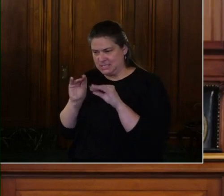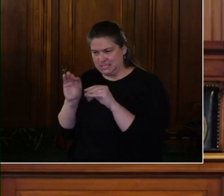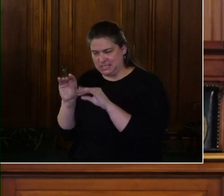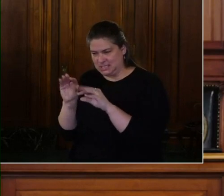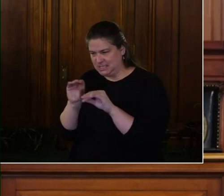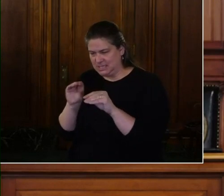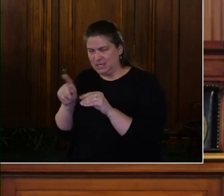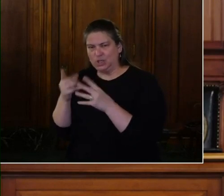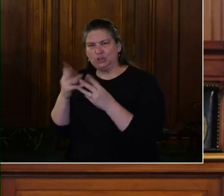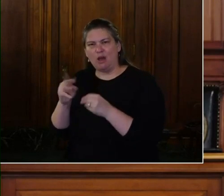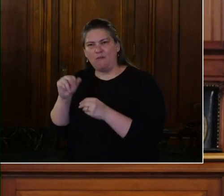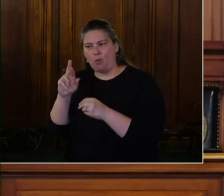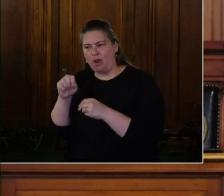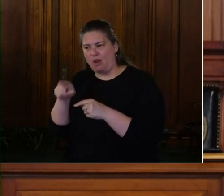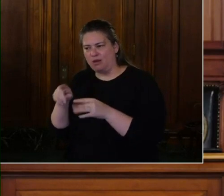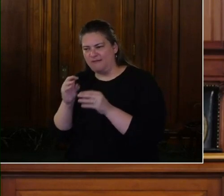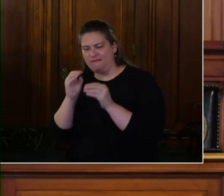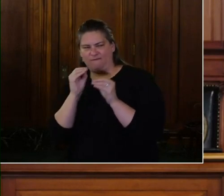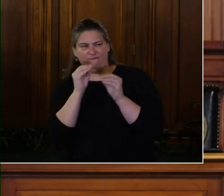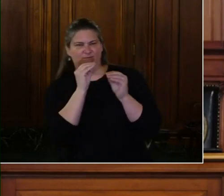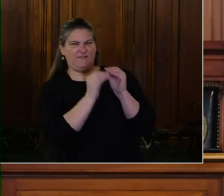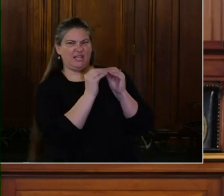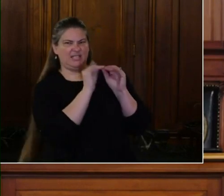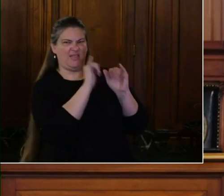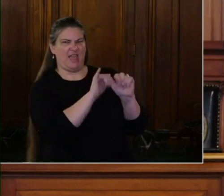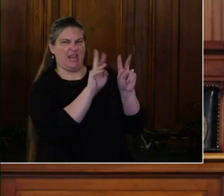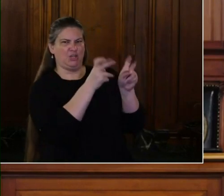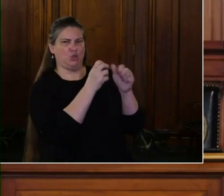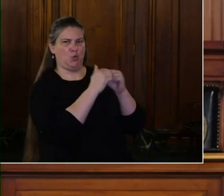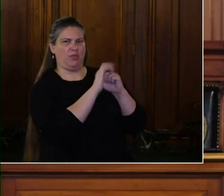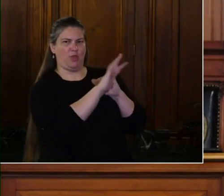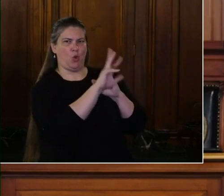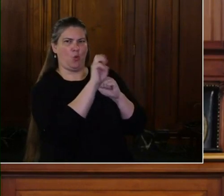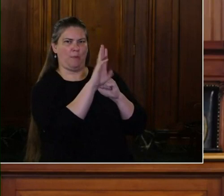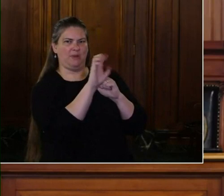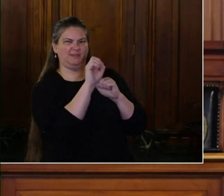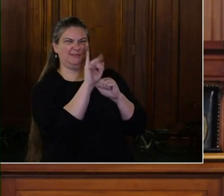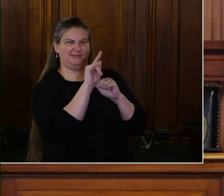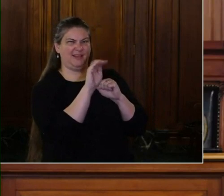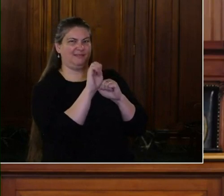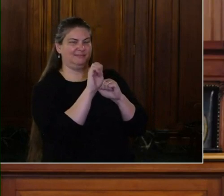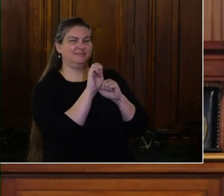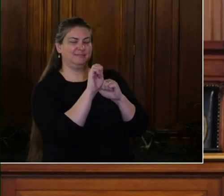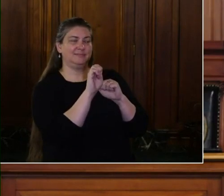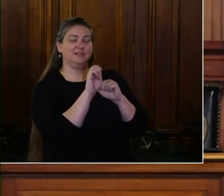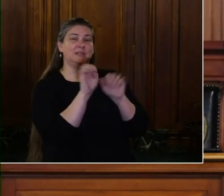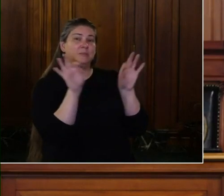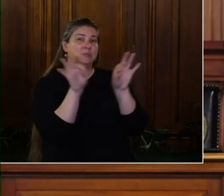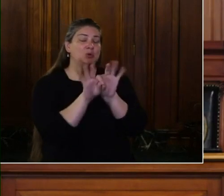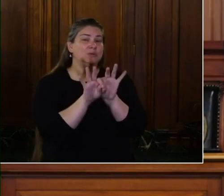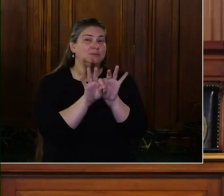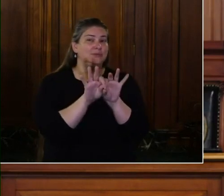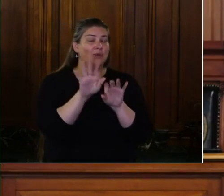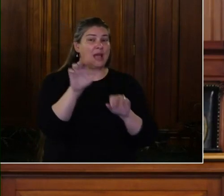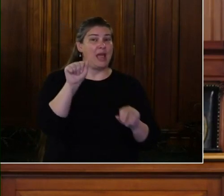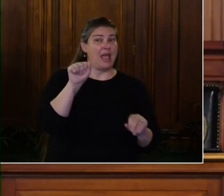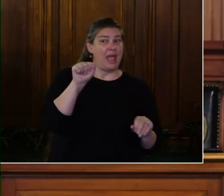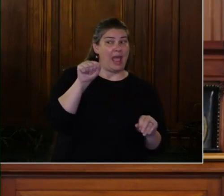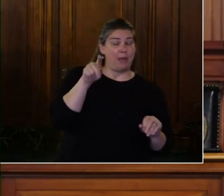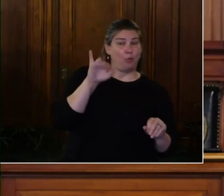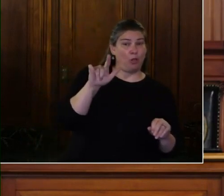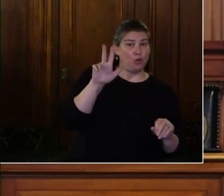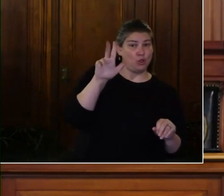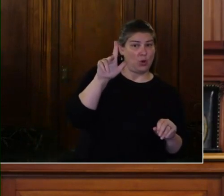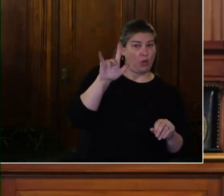to resolve the issue. It's important to note that April 23rd is the only